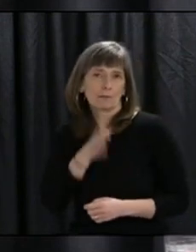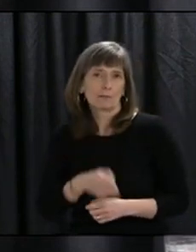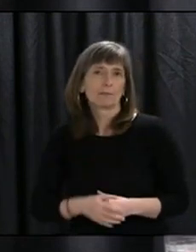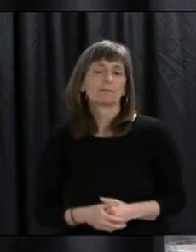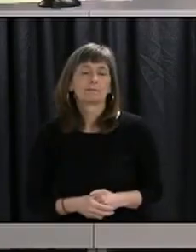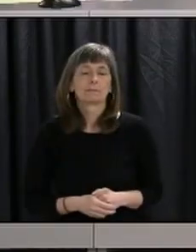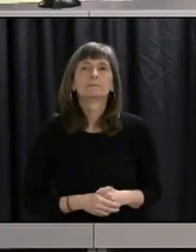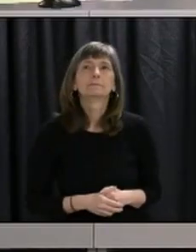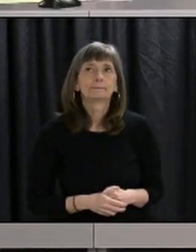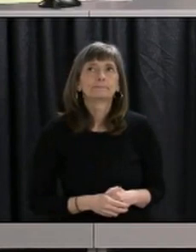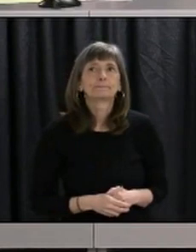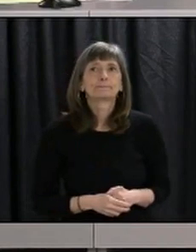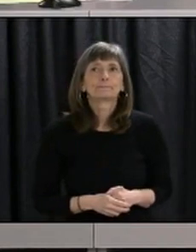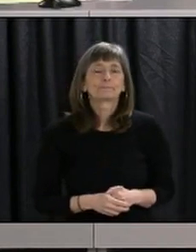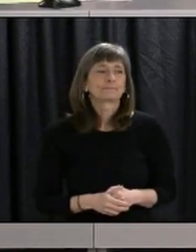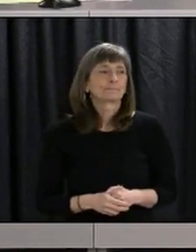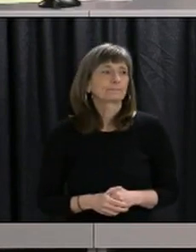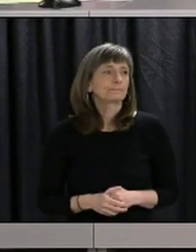Thank you.